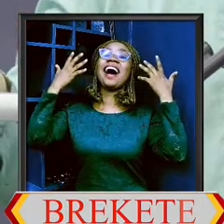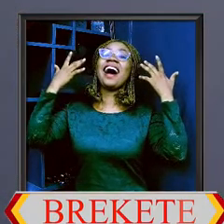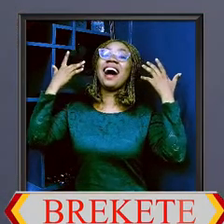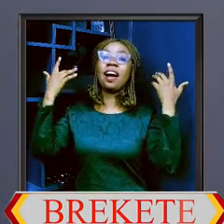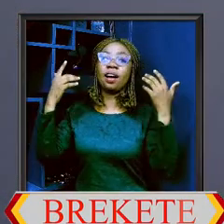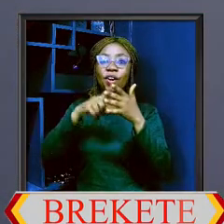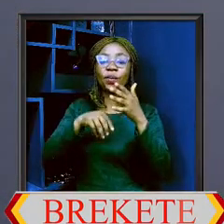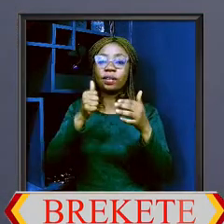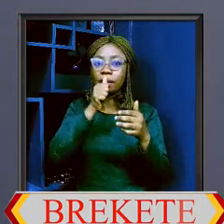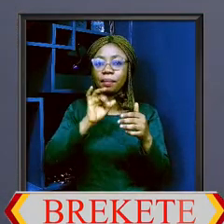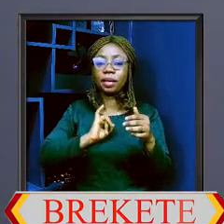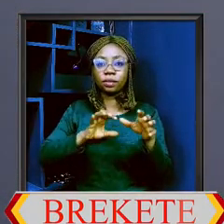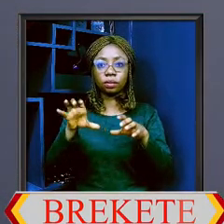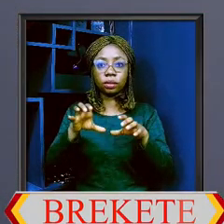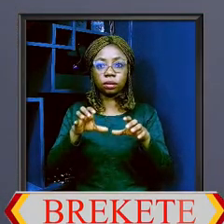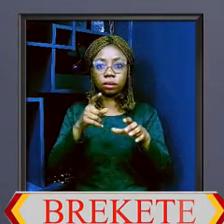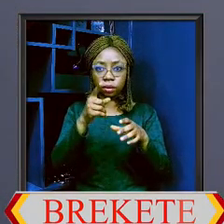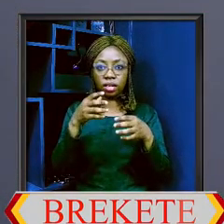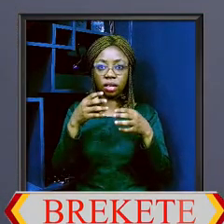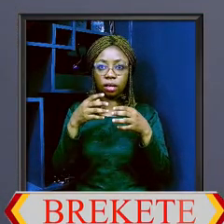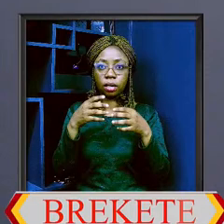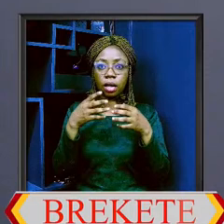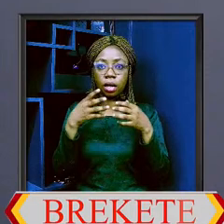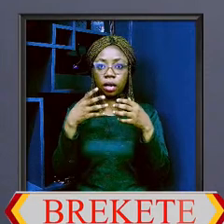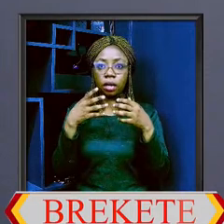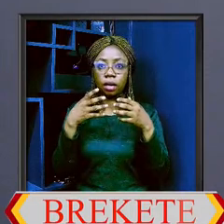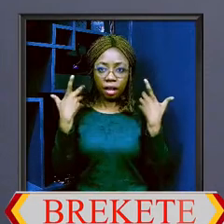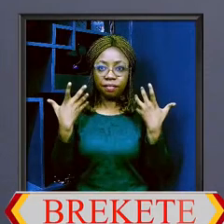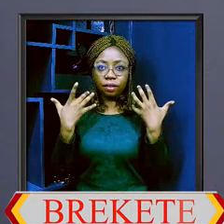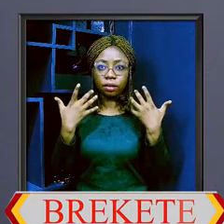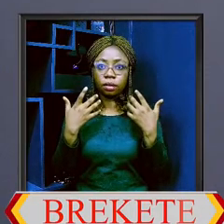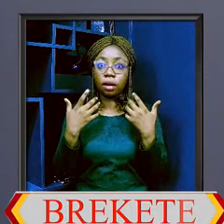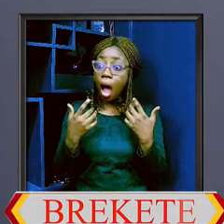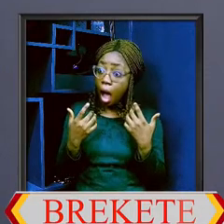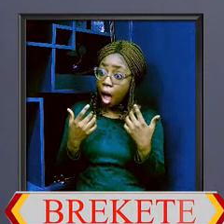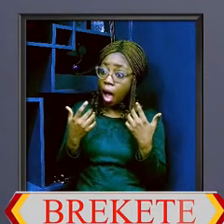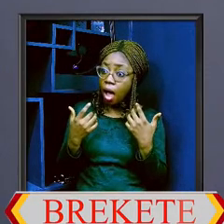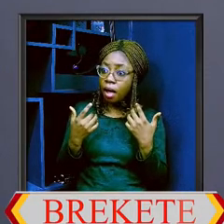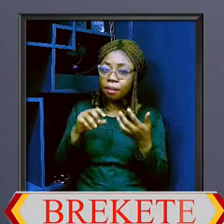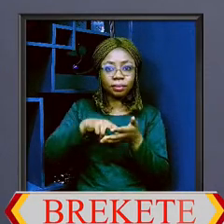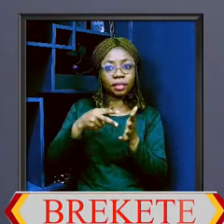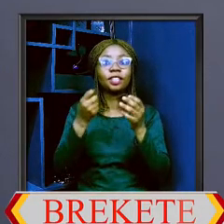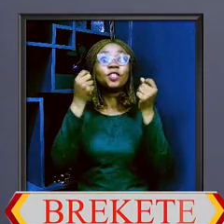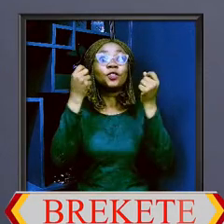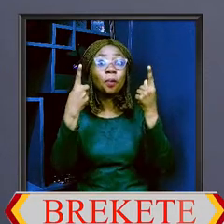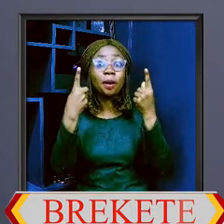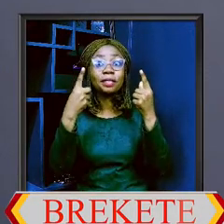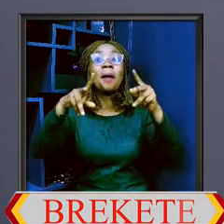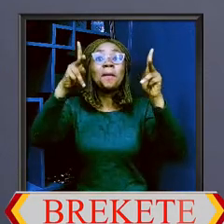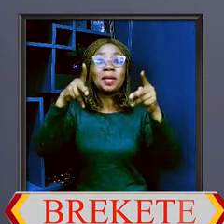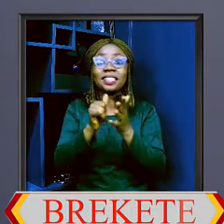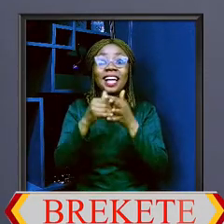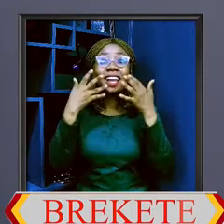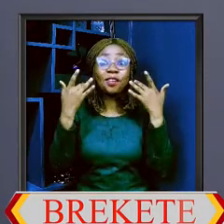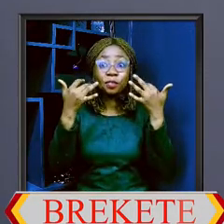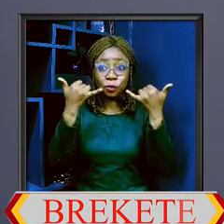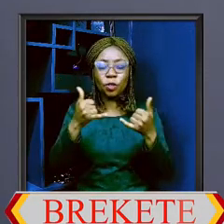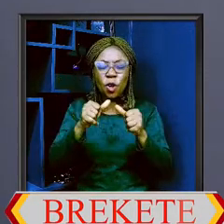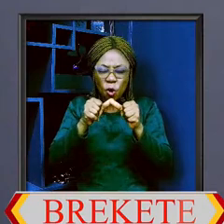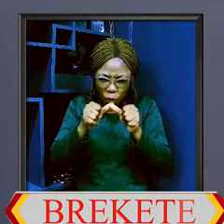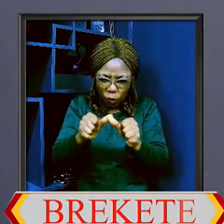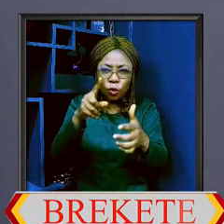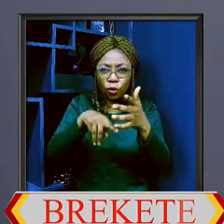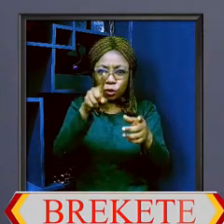doing laughter surprise surprise person where they laugh you today just continue that thing where you do